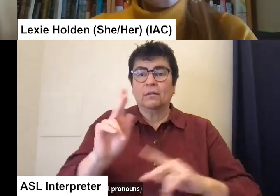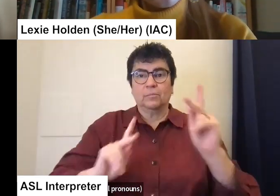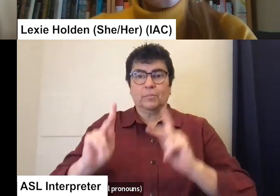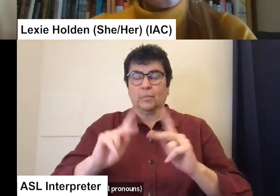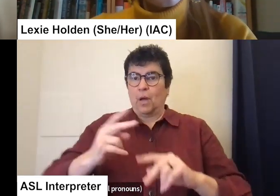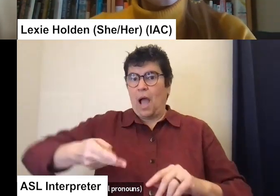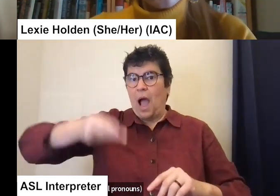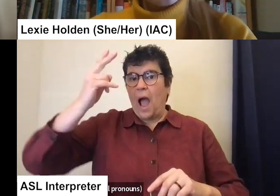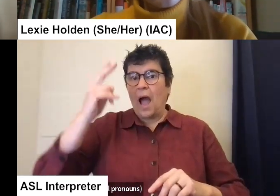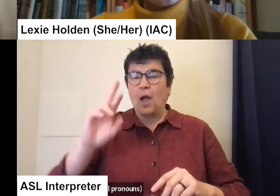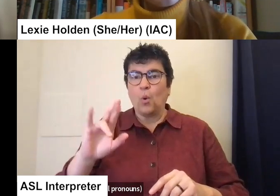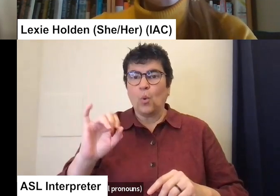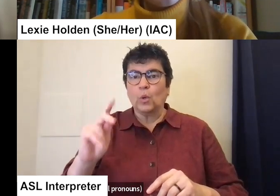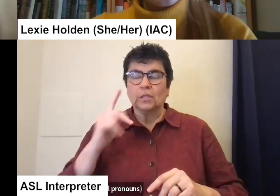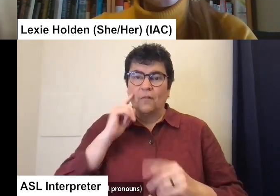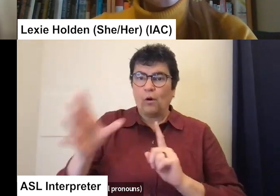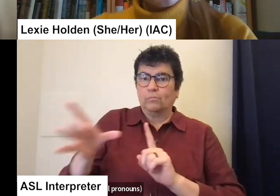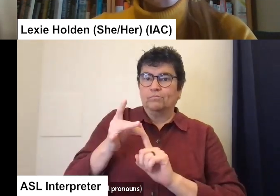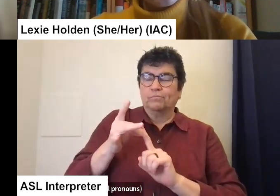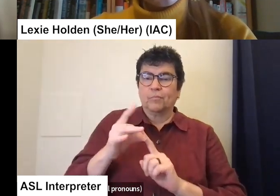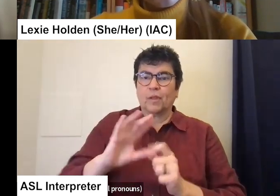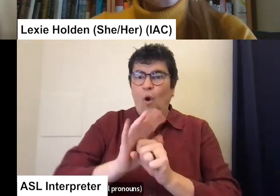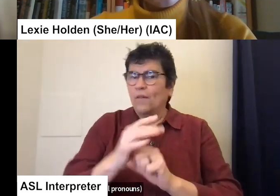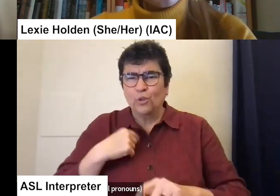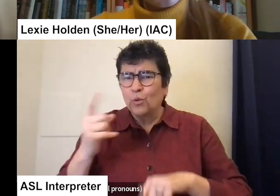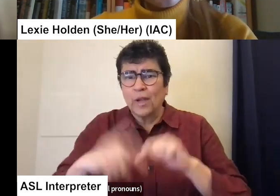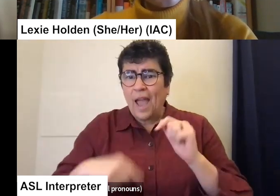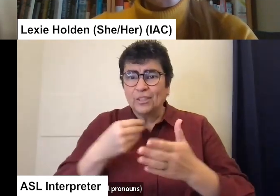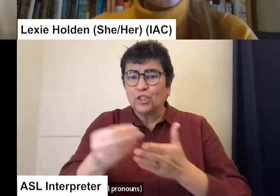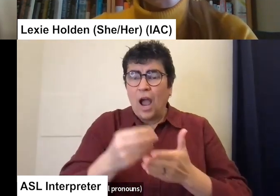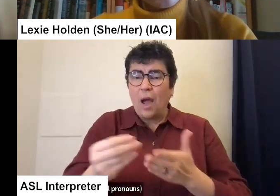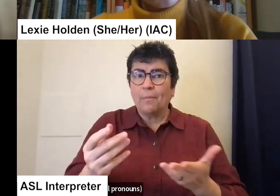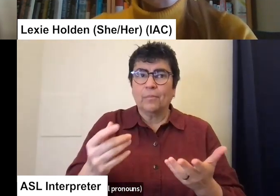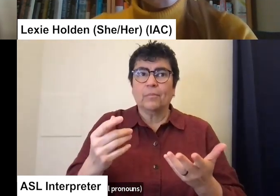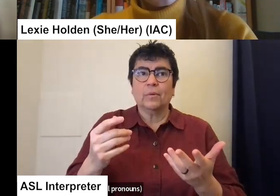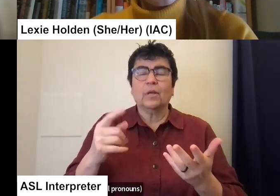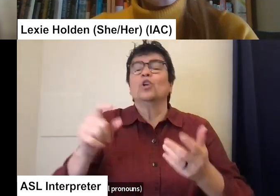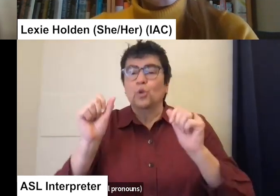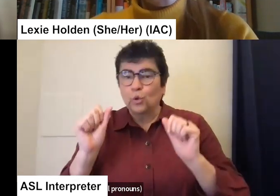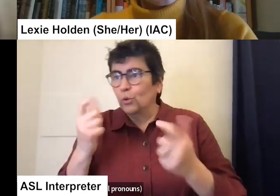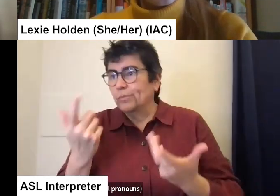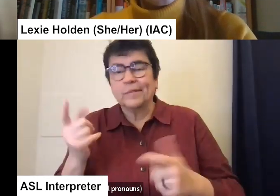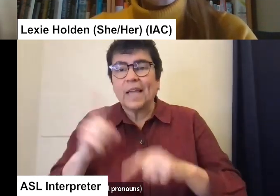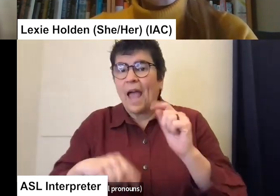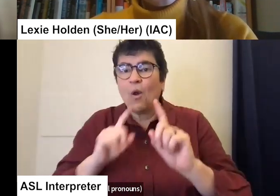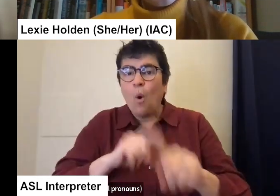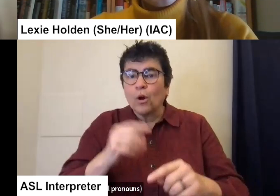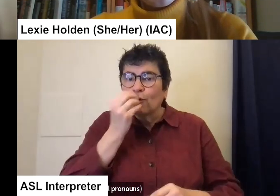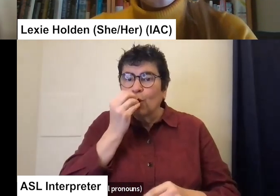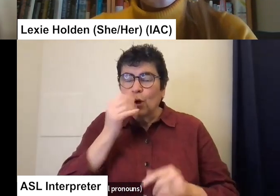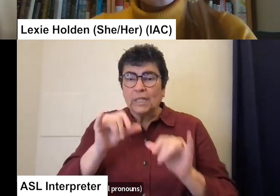high risk. So you can't shop there, but you couldn't order food. The system